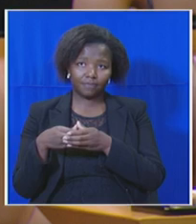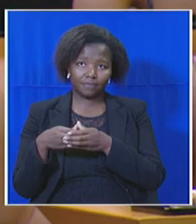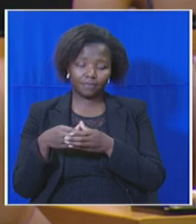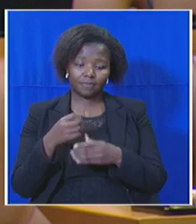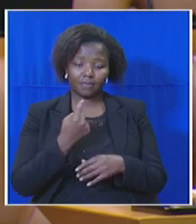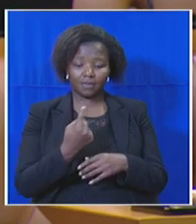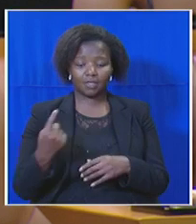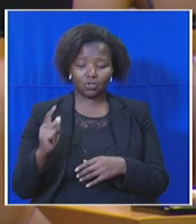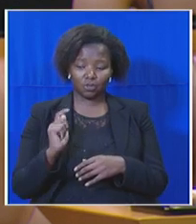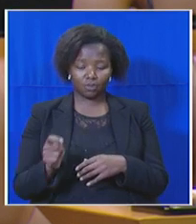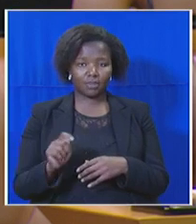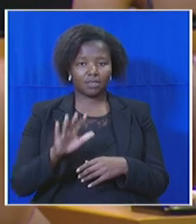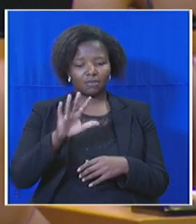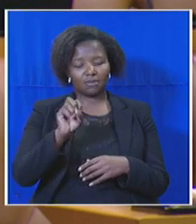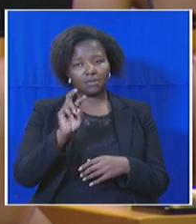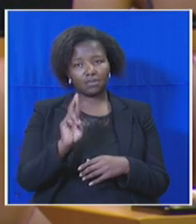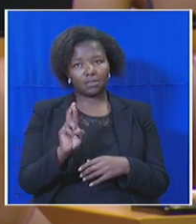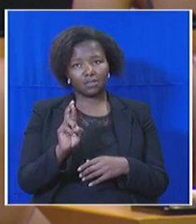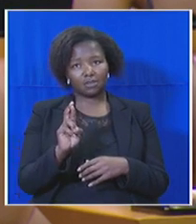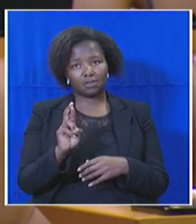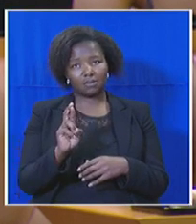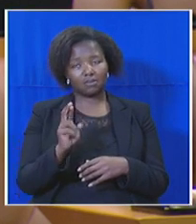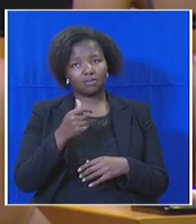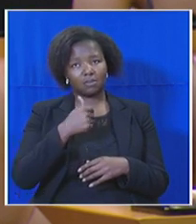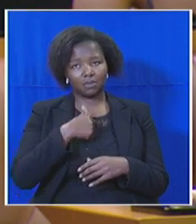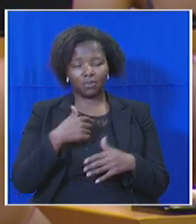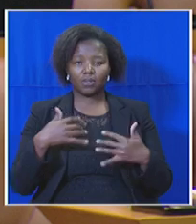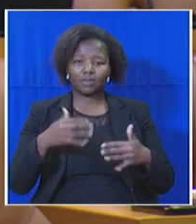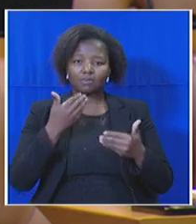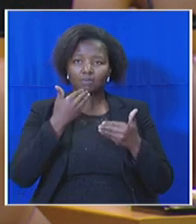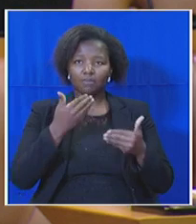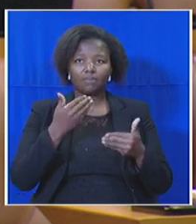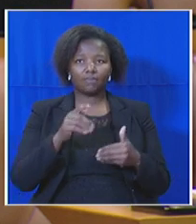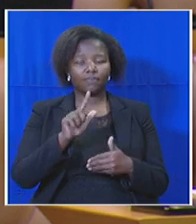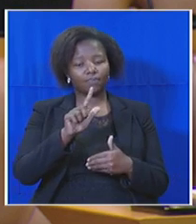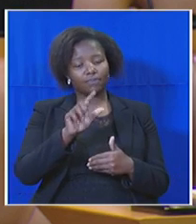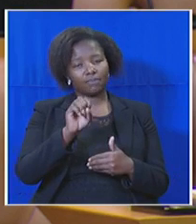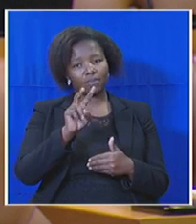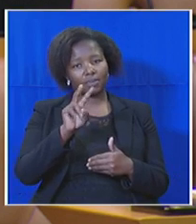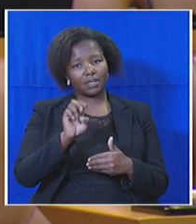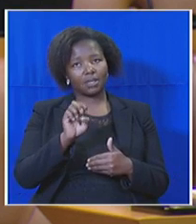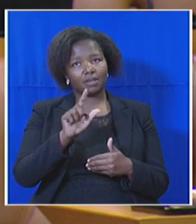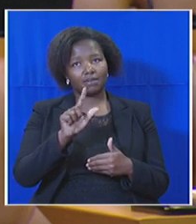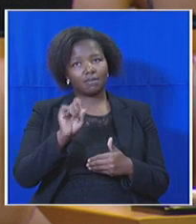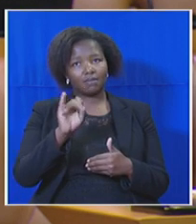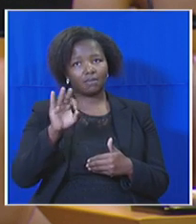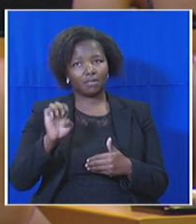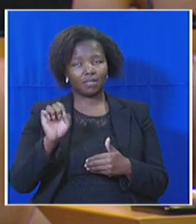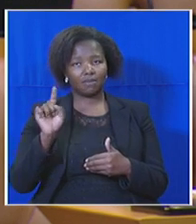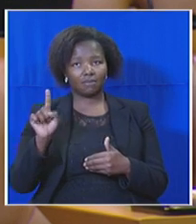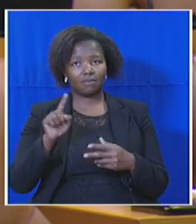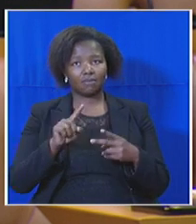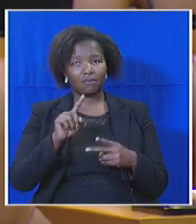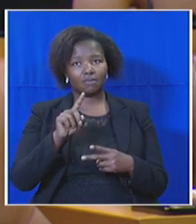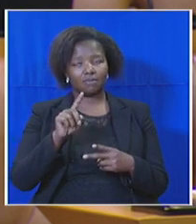each per game. Extends our words of appreciation to Love Life, Advocate Dalim Pofu, the chairperson